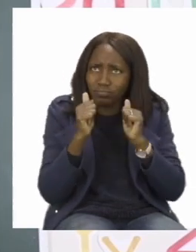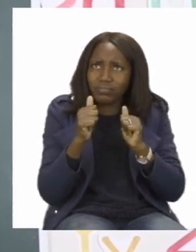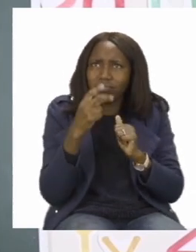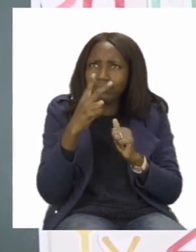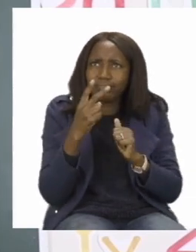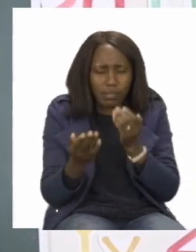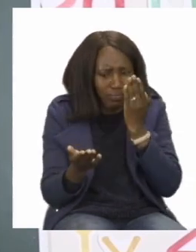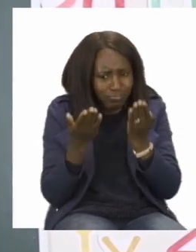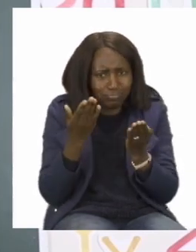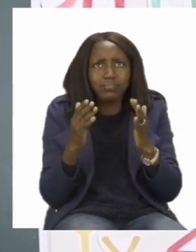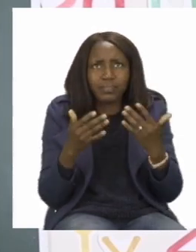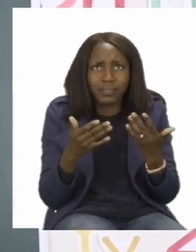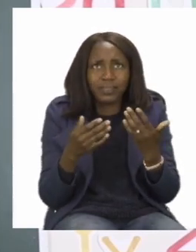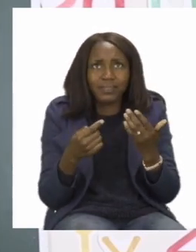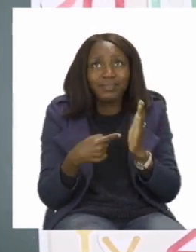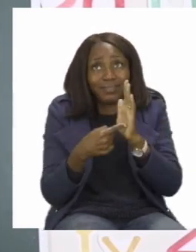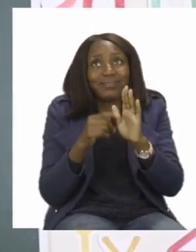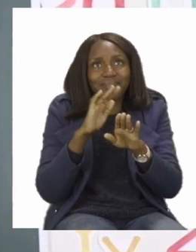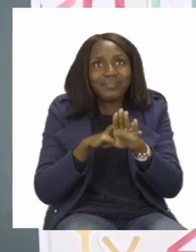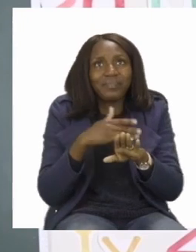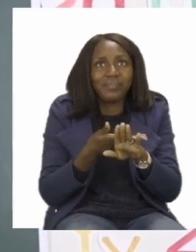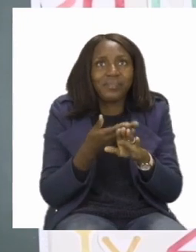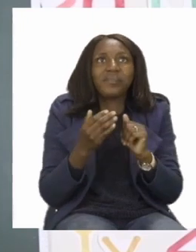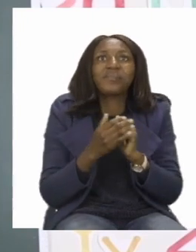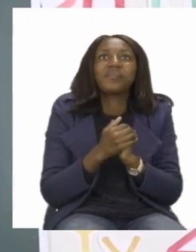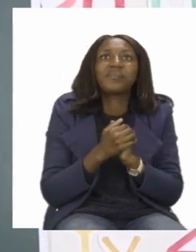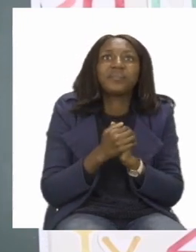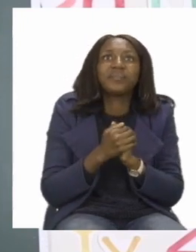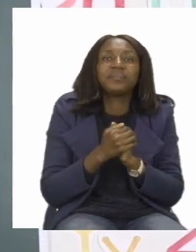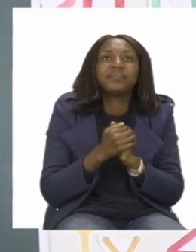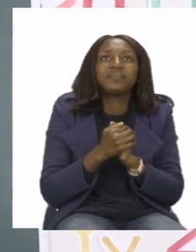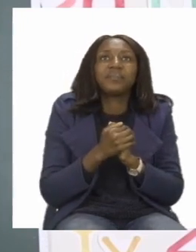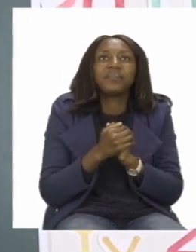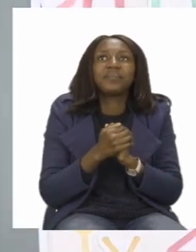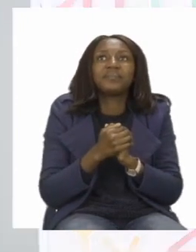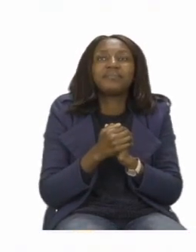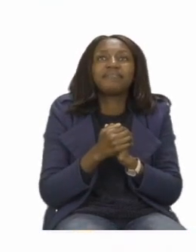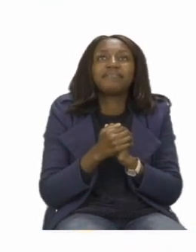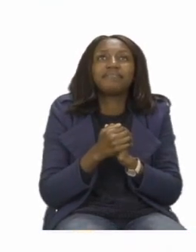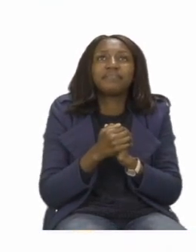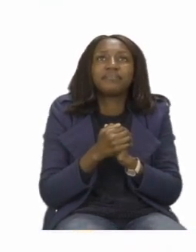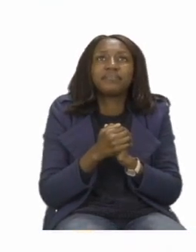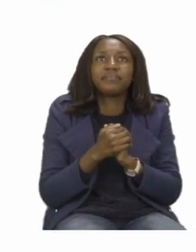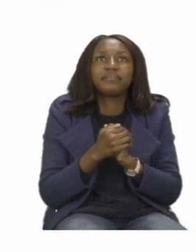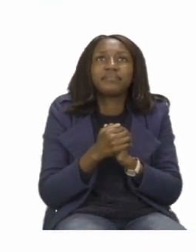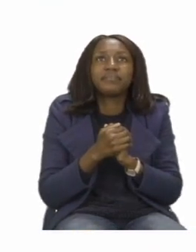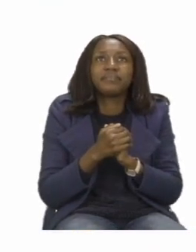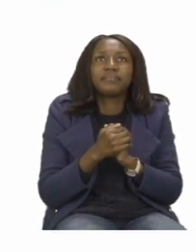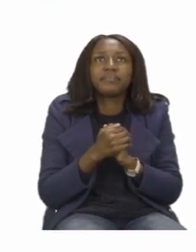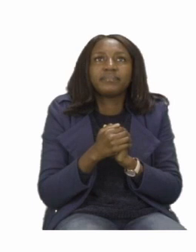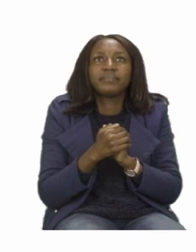and do one or maybe two together. Let's take a look at the exercise. So as we're looking at